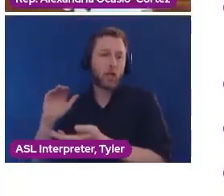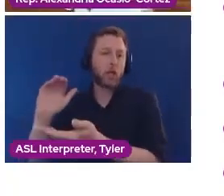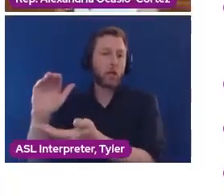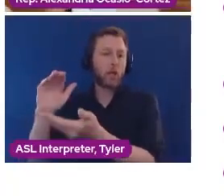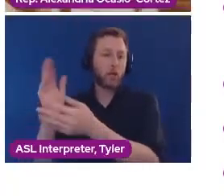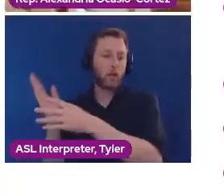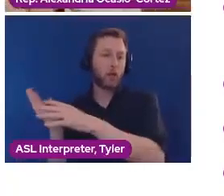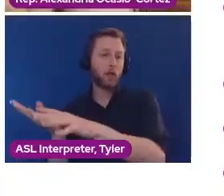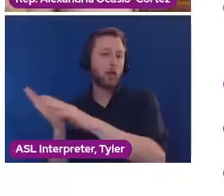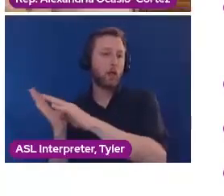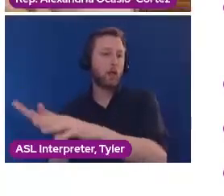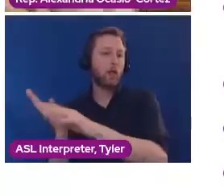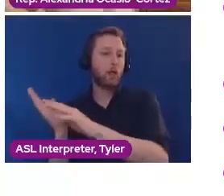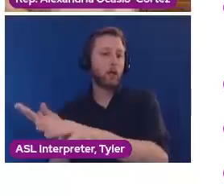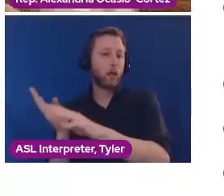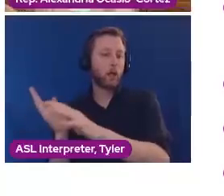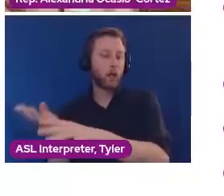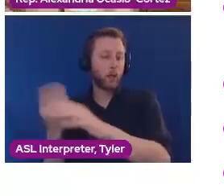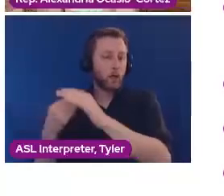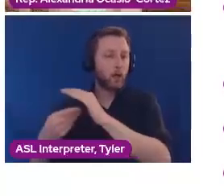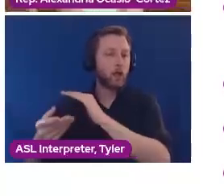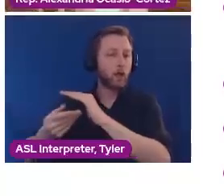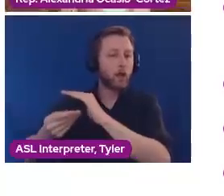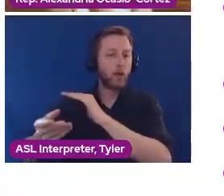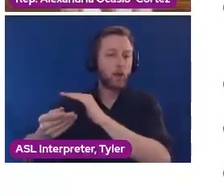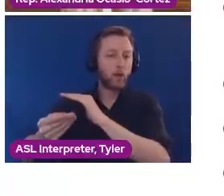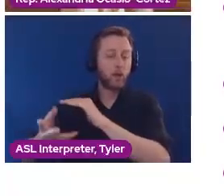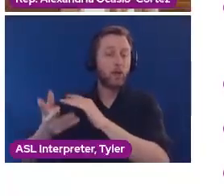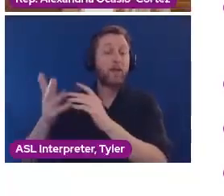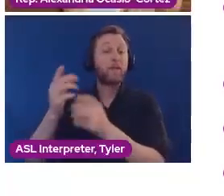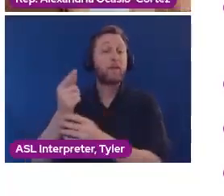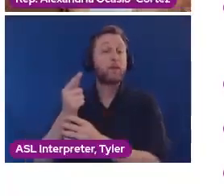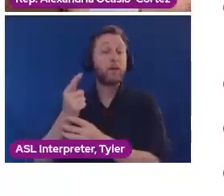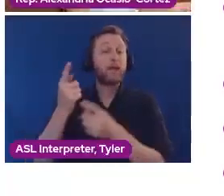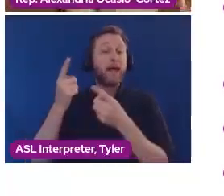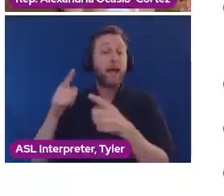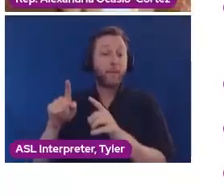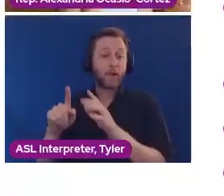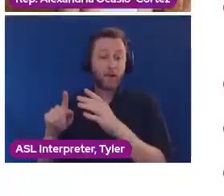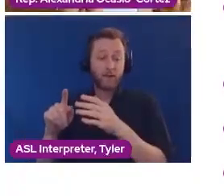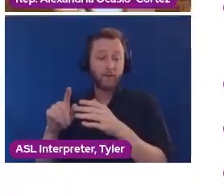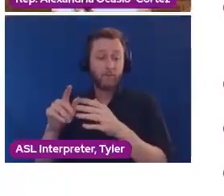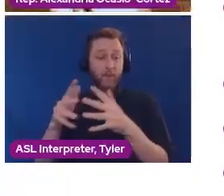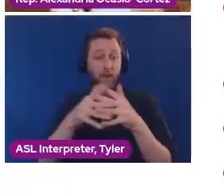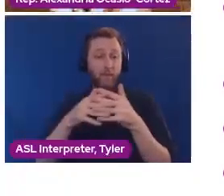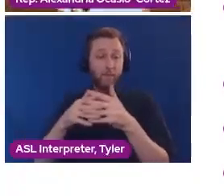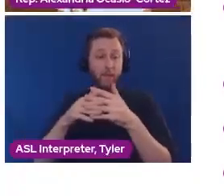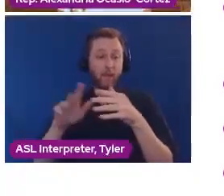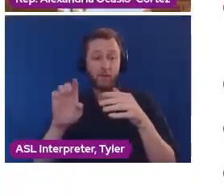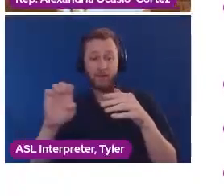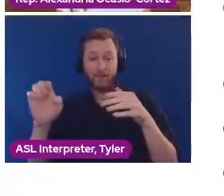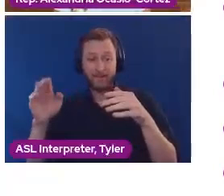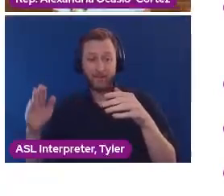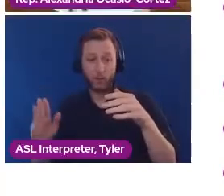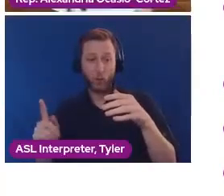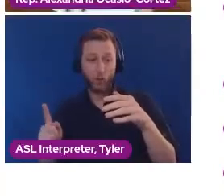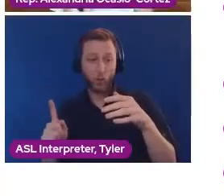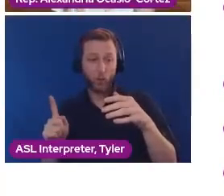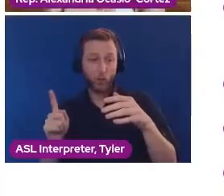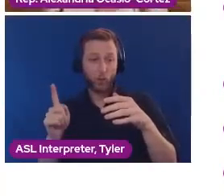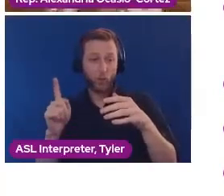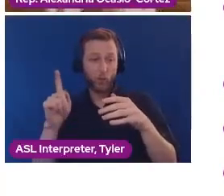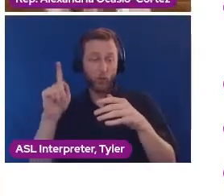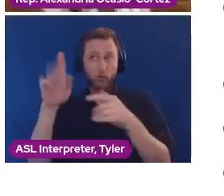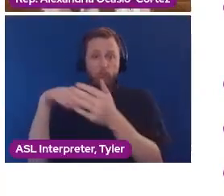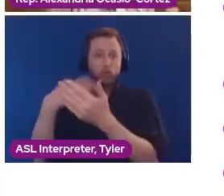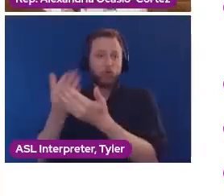people illicitly. And those guns then travel up the Eastern Seaboard, and they get into the Bronx and they get into our streets. And